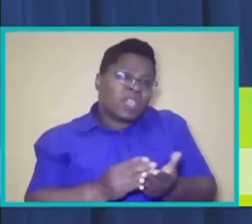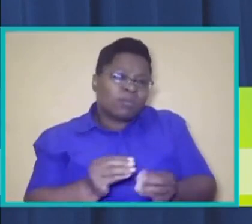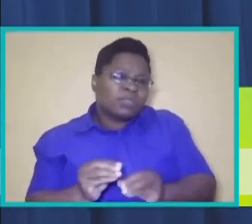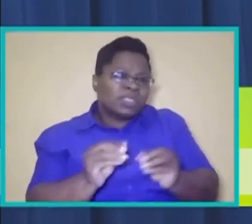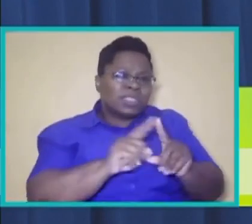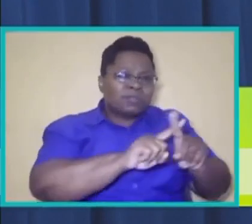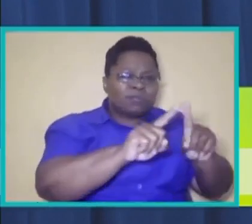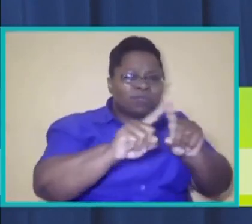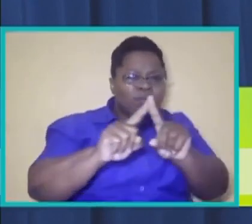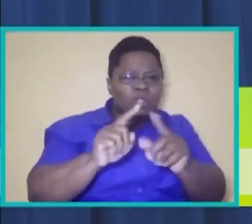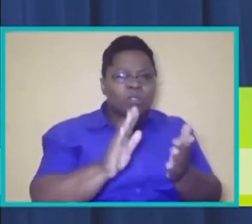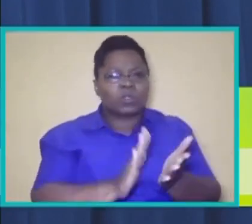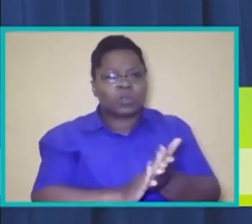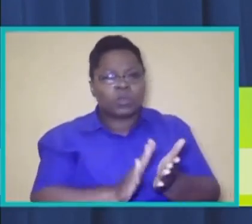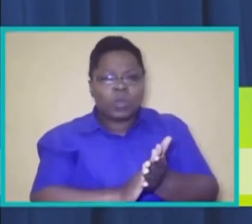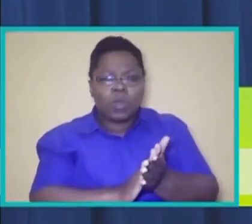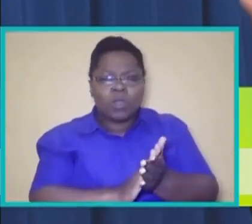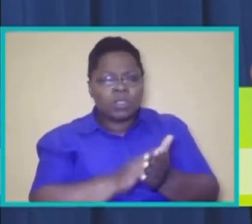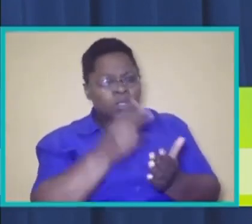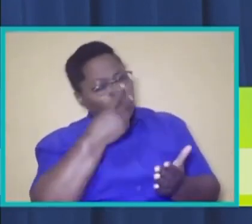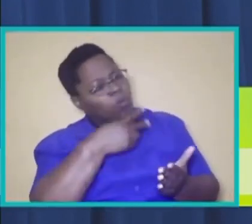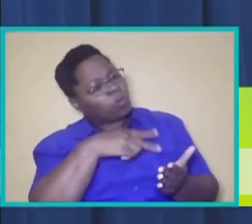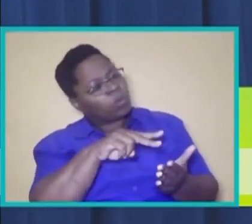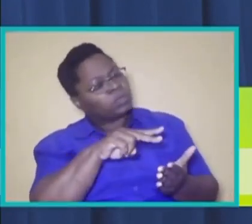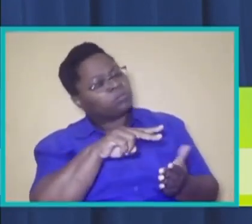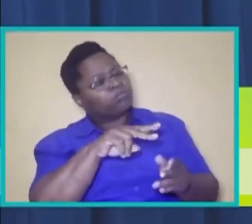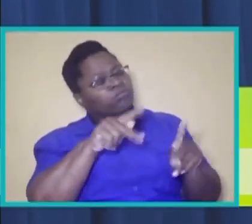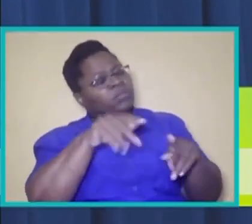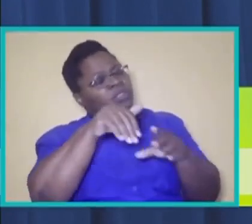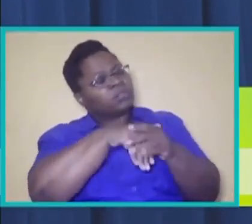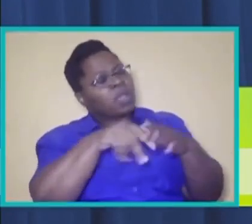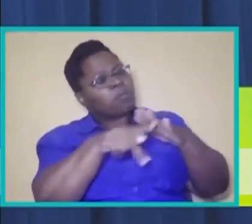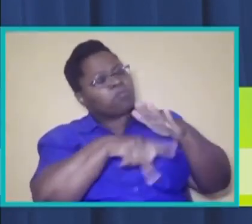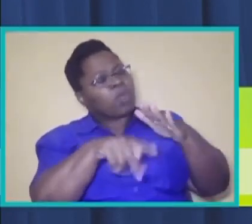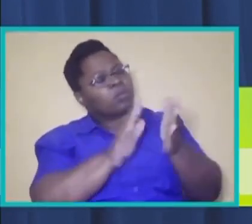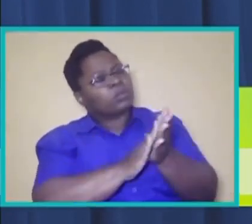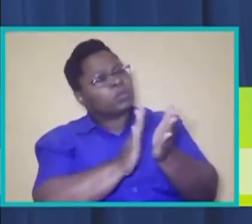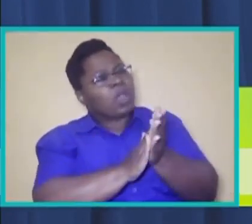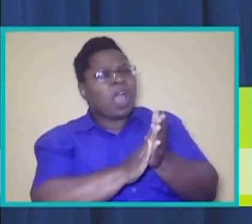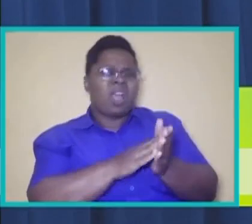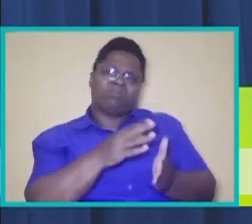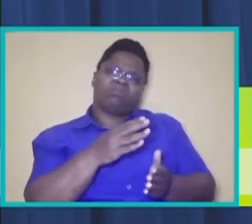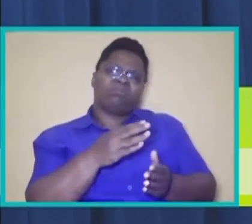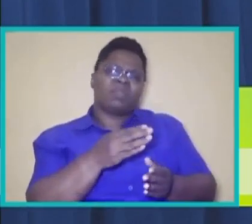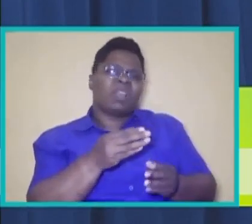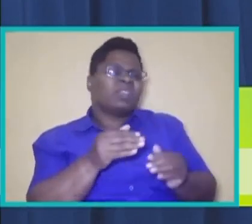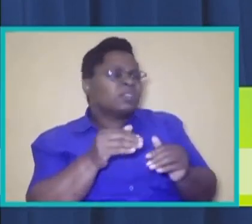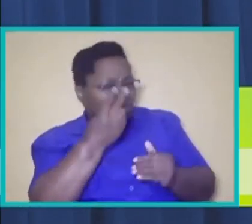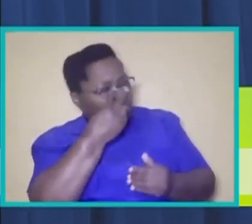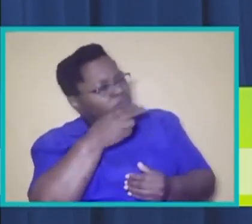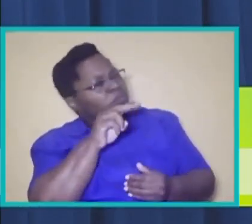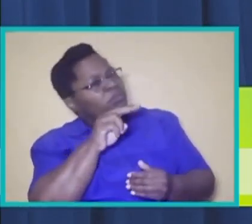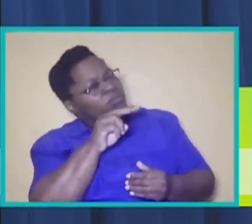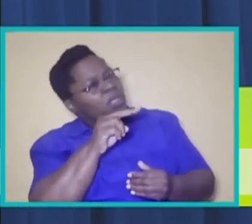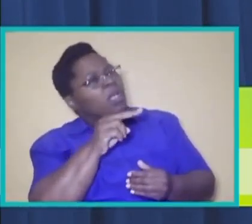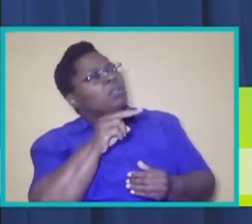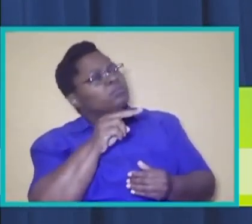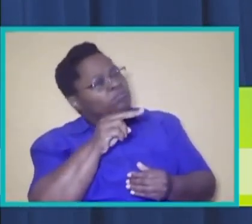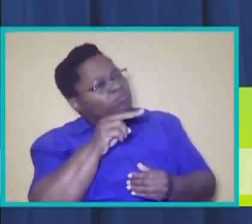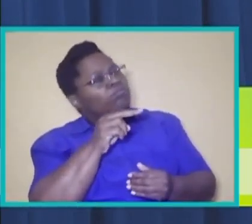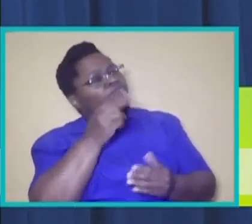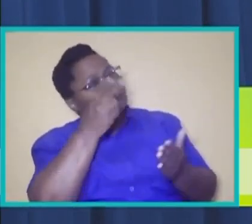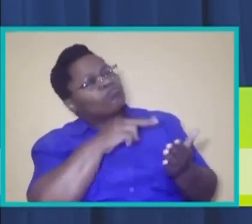school system, and again, based on the aptitude and the abilities and whatever, and I guess